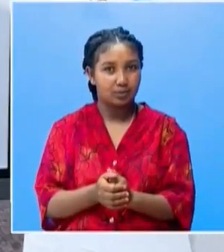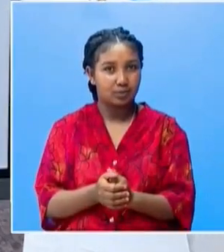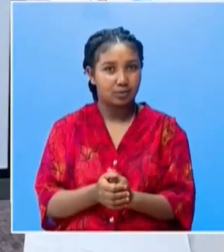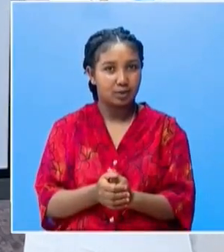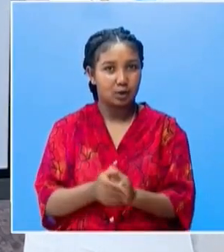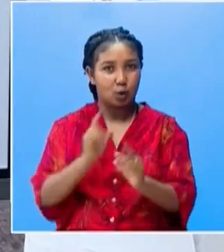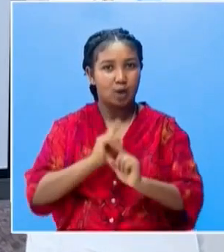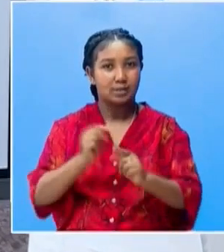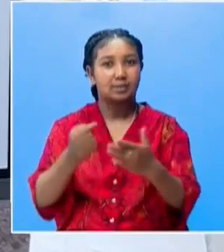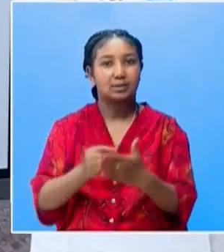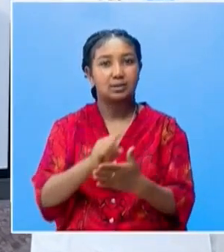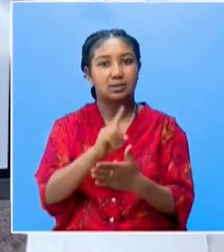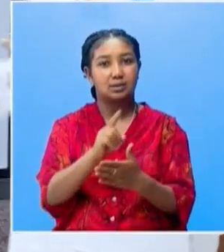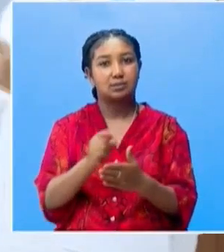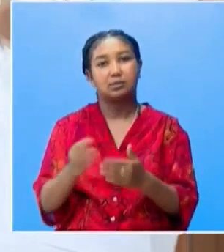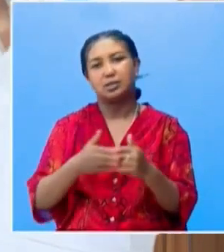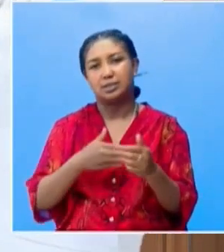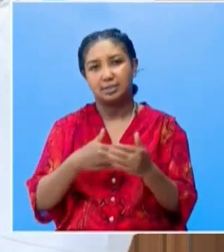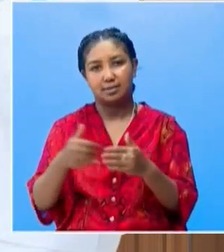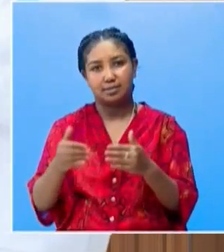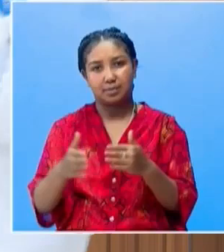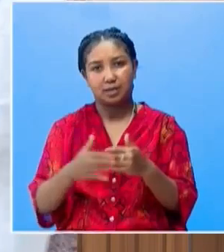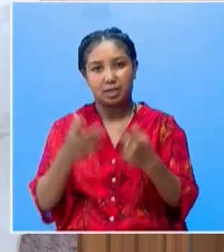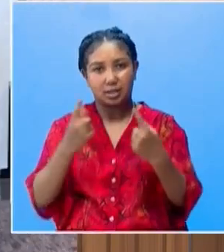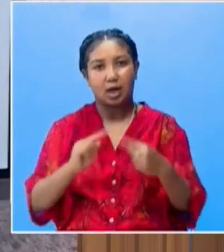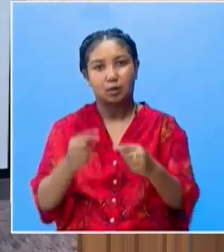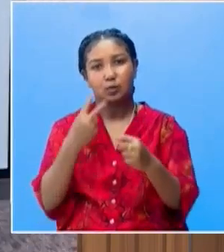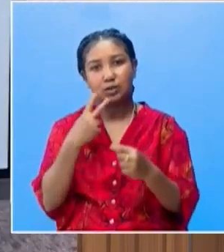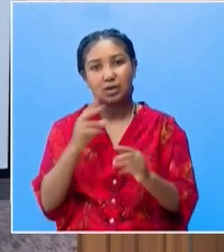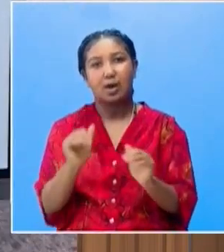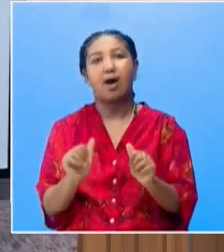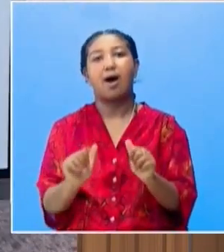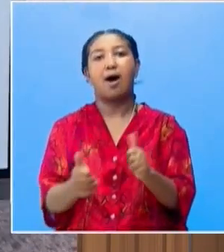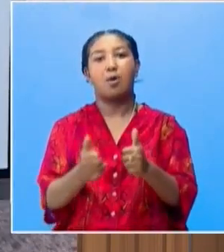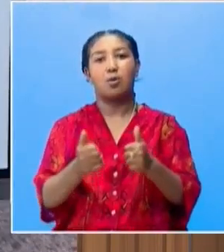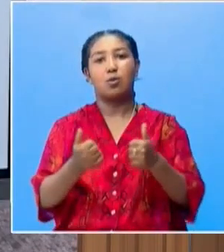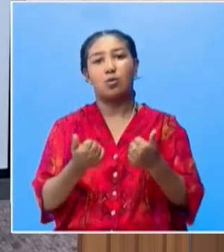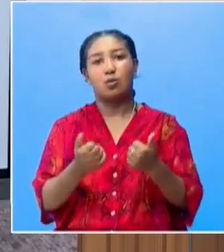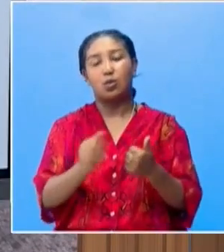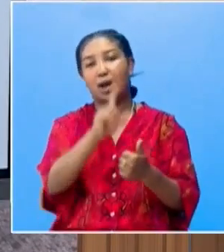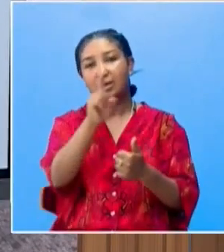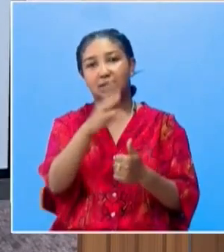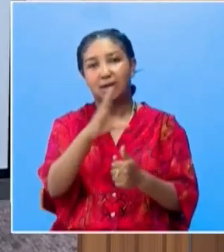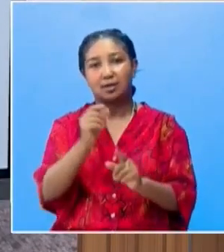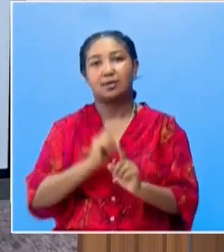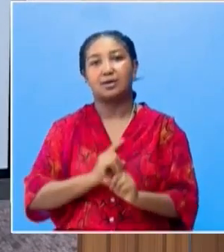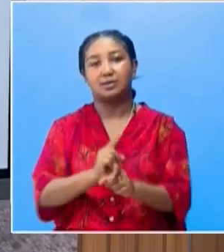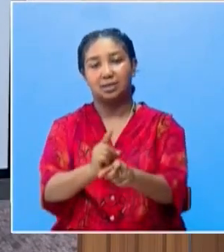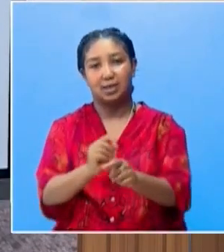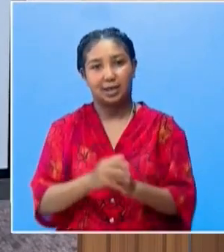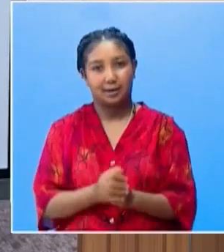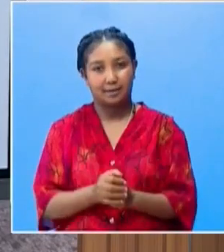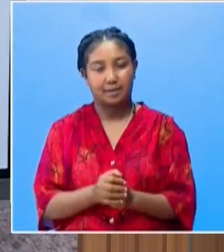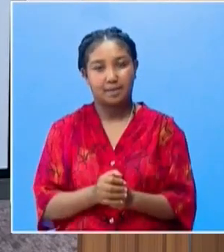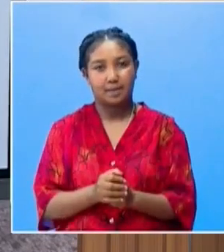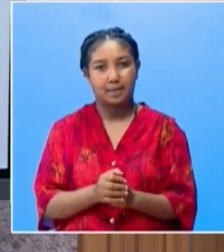Just to answer this one, it's very simple. Try to see how we were asking and answering.